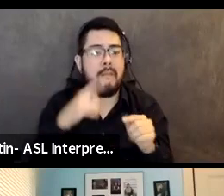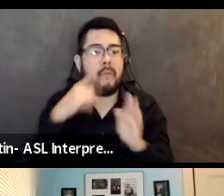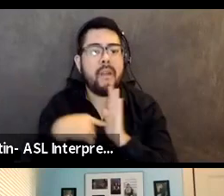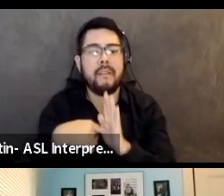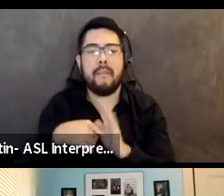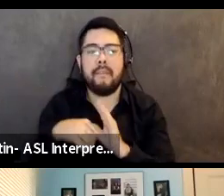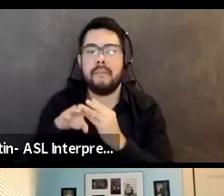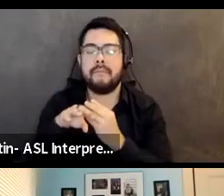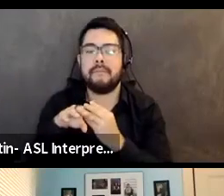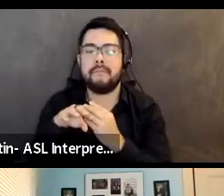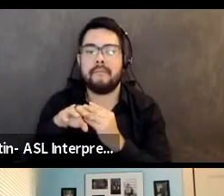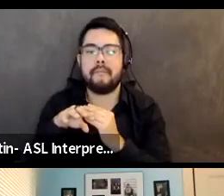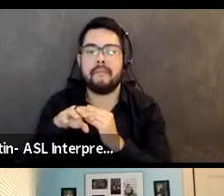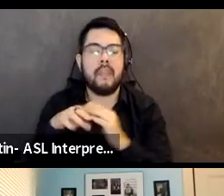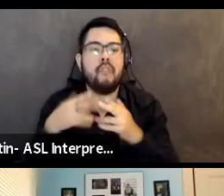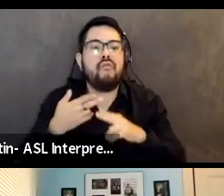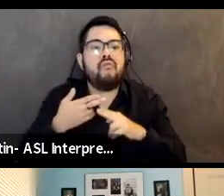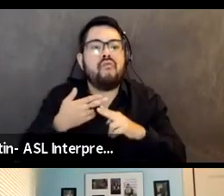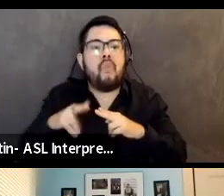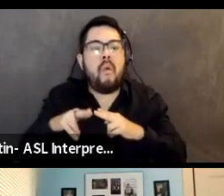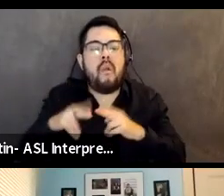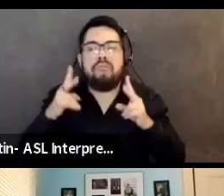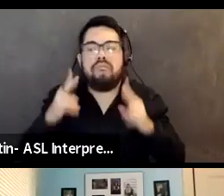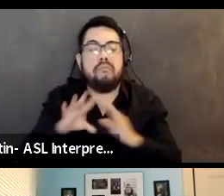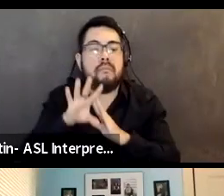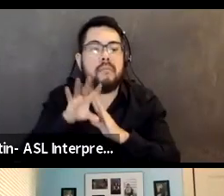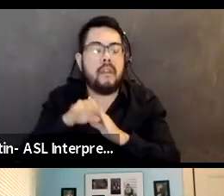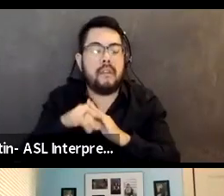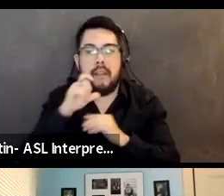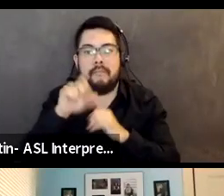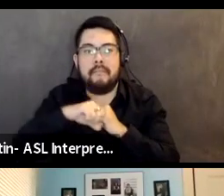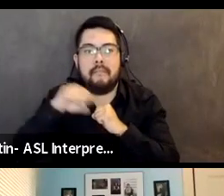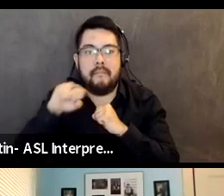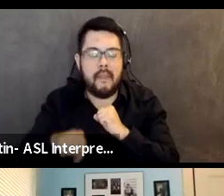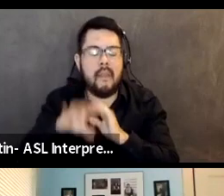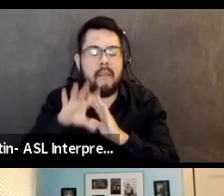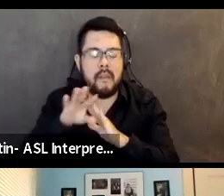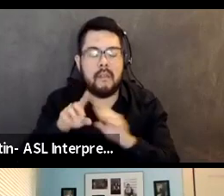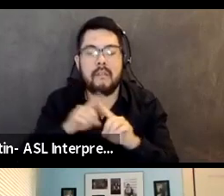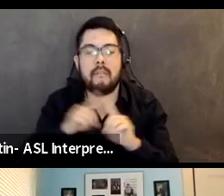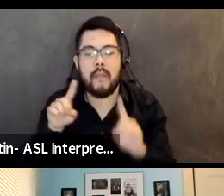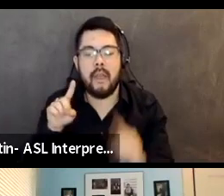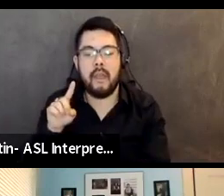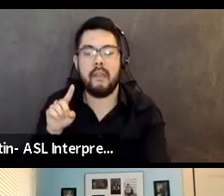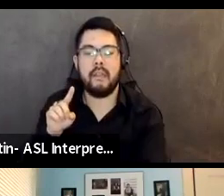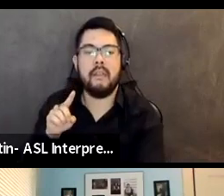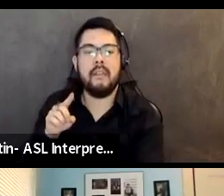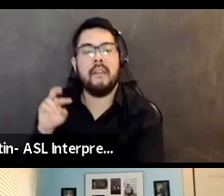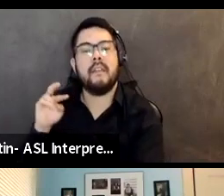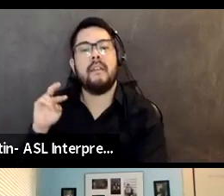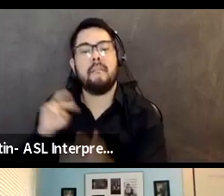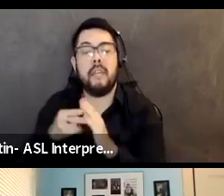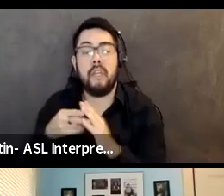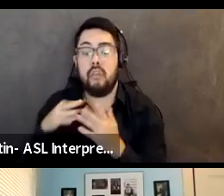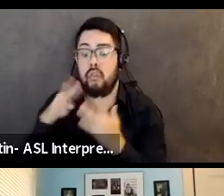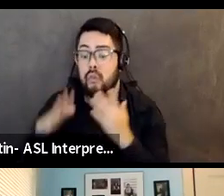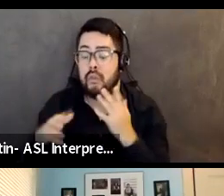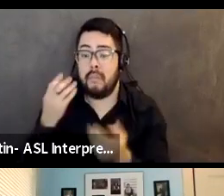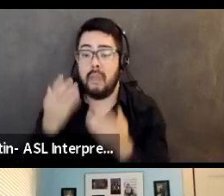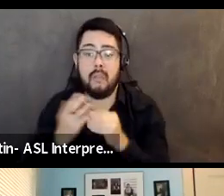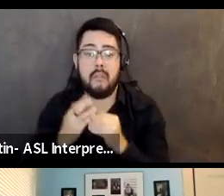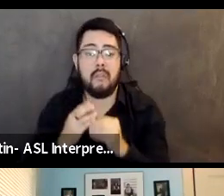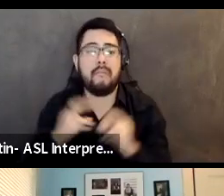videos sure very short videos no long not long things but where they can take maybe a virtual